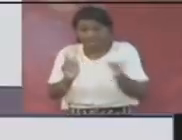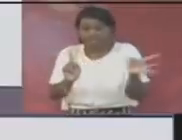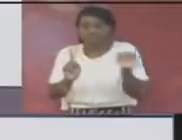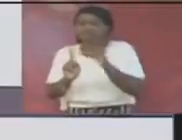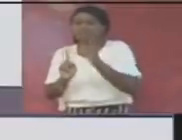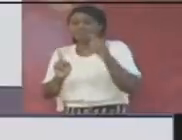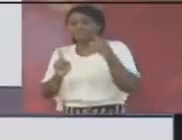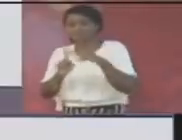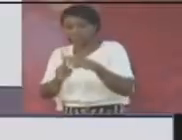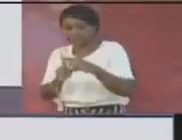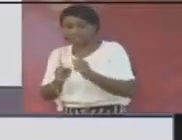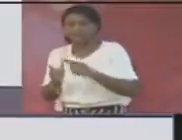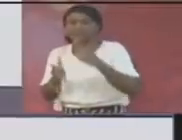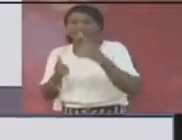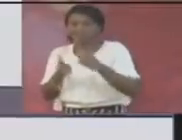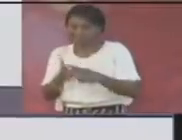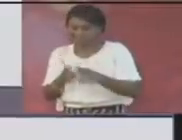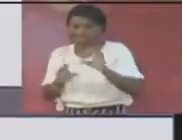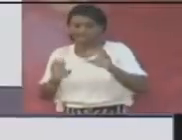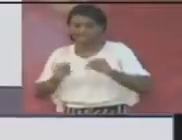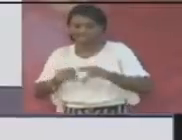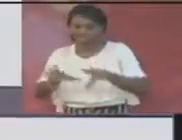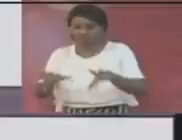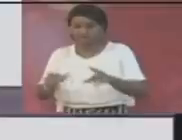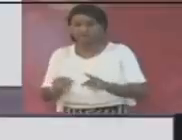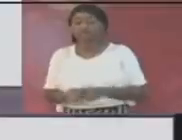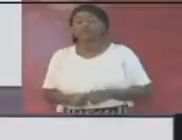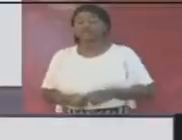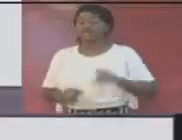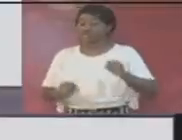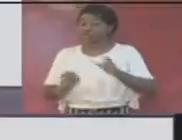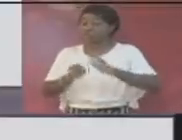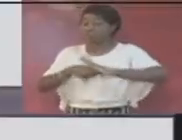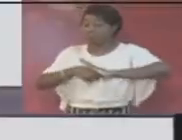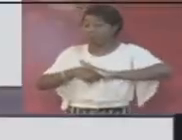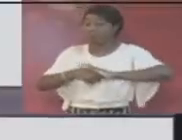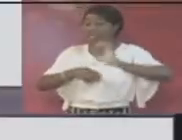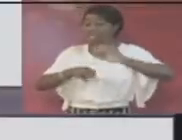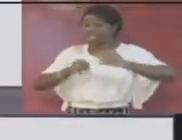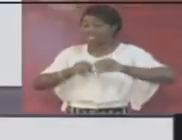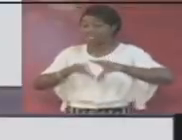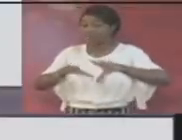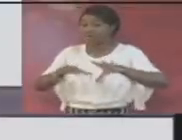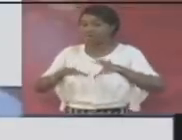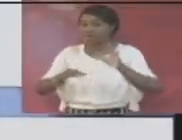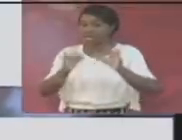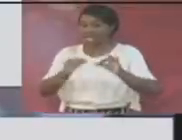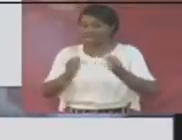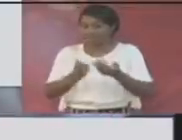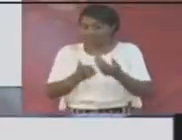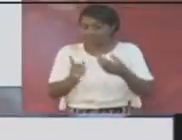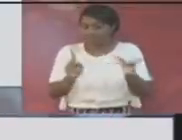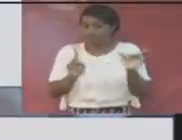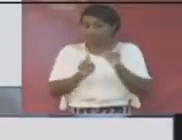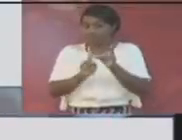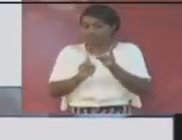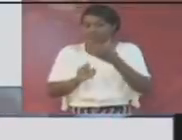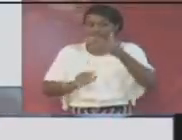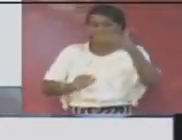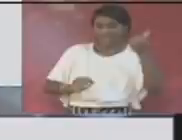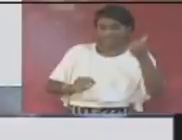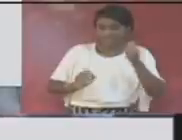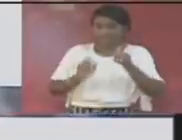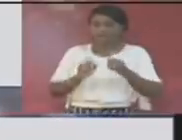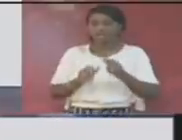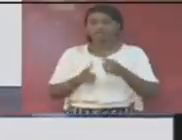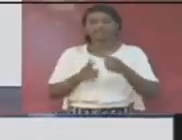what's important for us to realize is that COVID is contagious and reinfection is certainly possible and has occurred before.